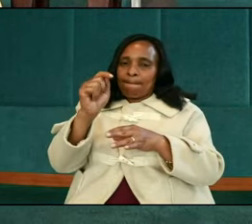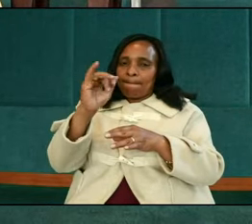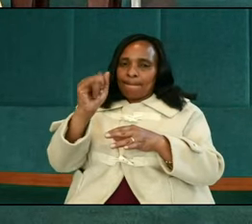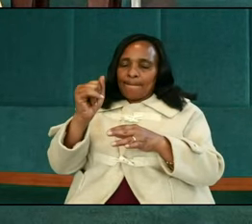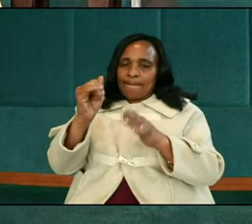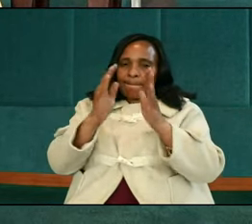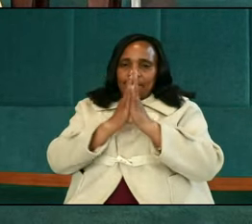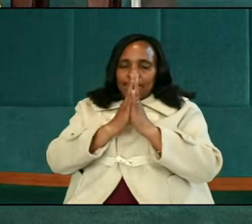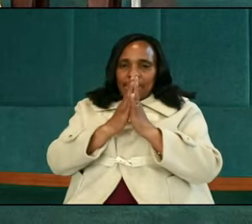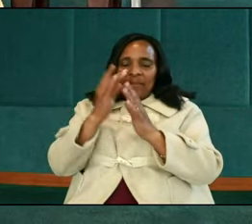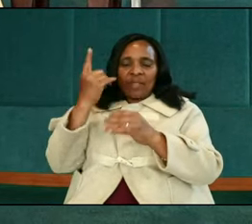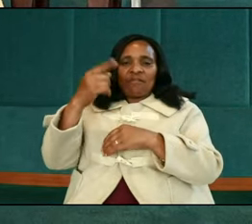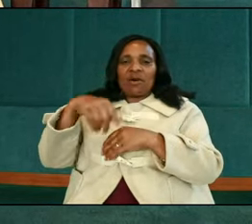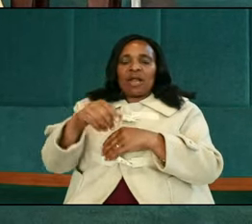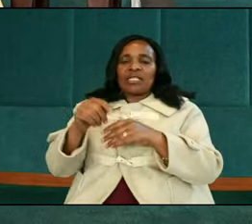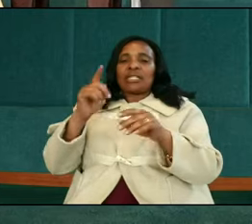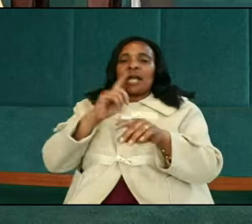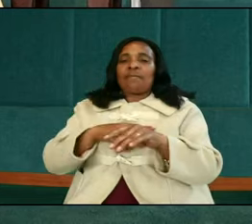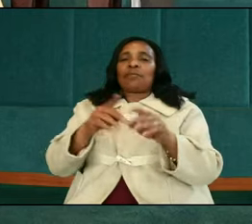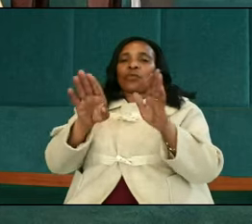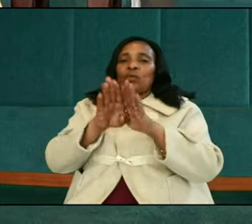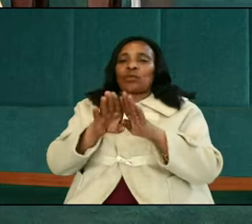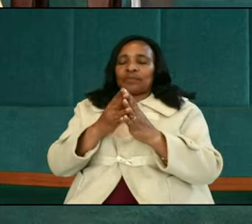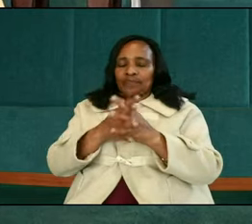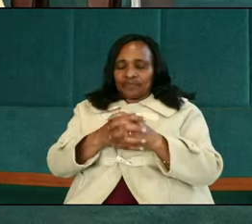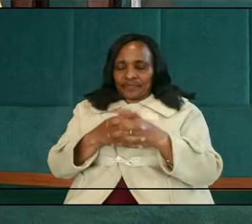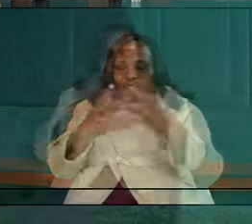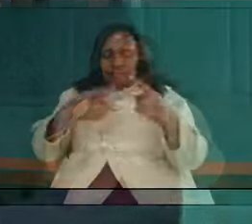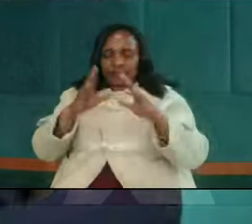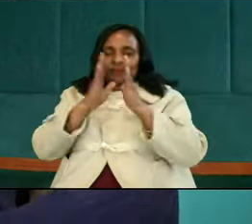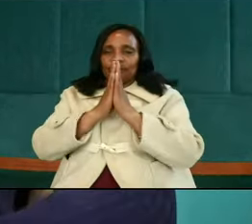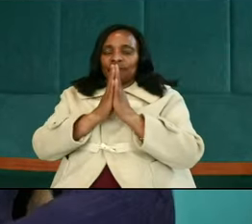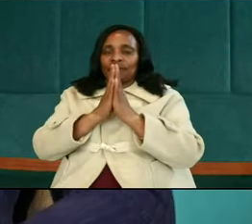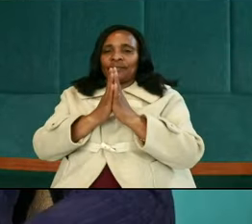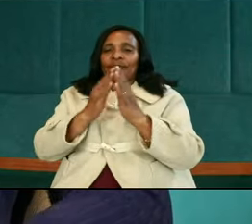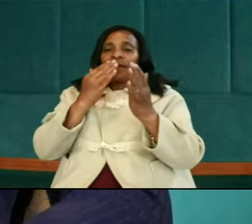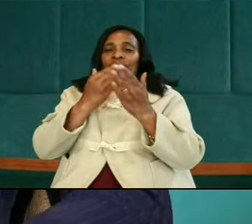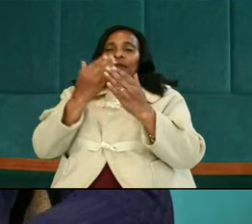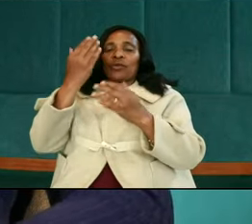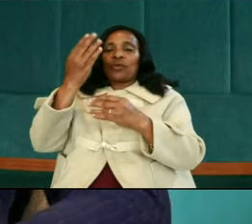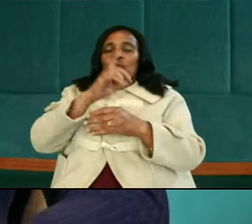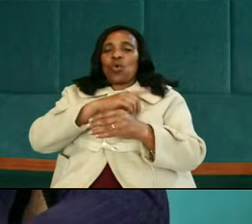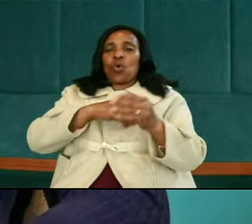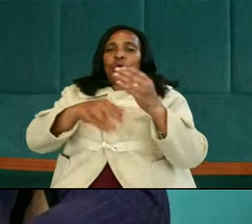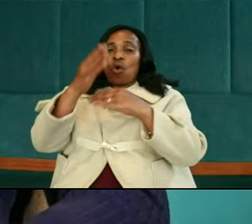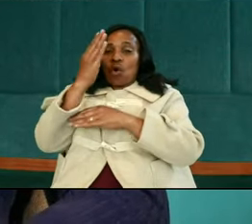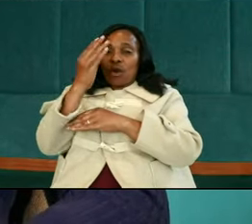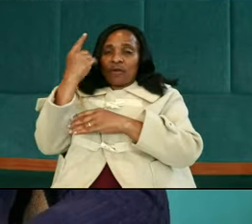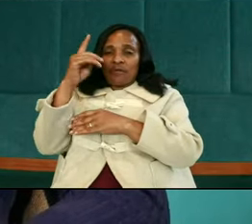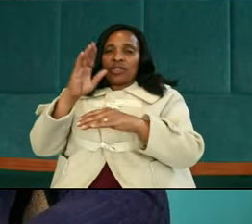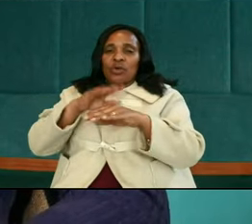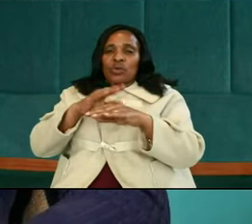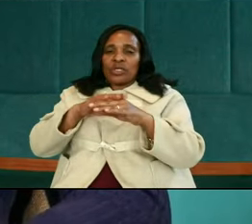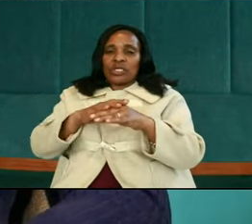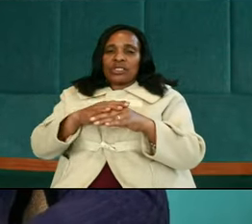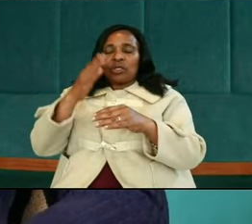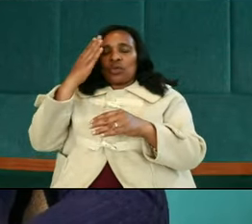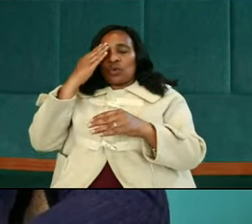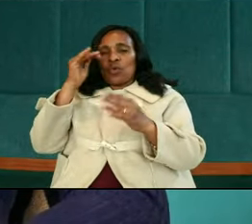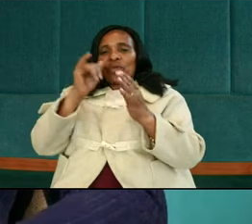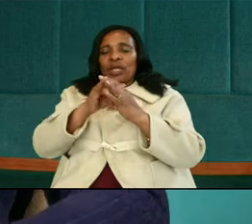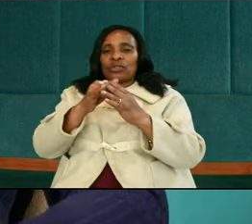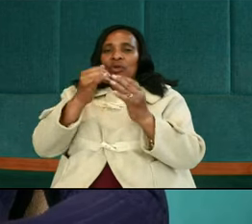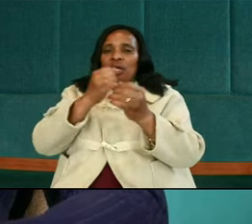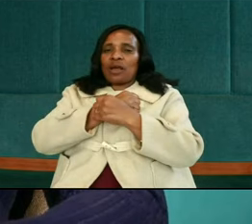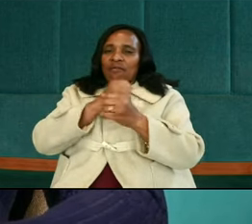us as we close. Let's pray. Thank you, God, for your goodness. Because you know that you are a